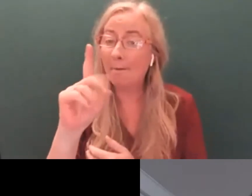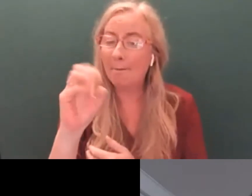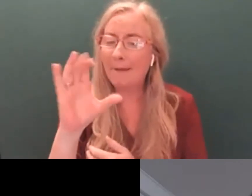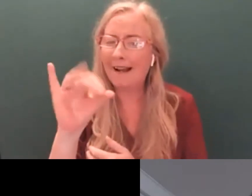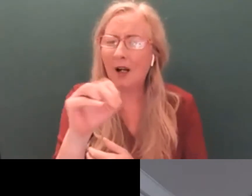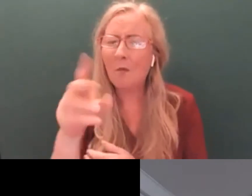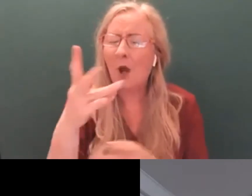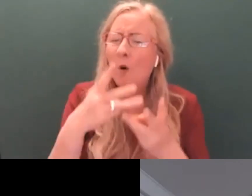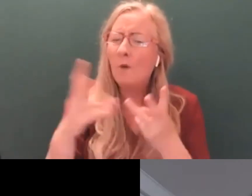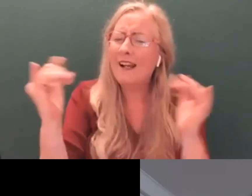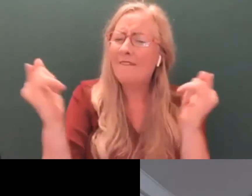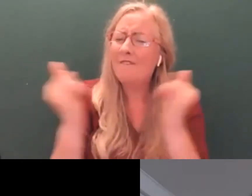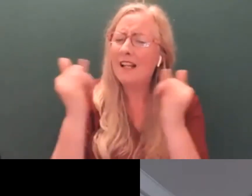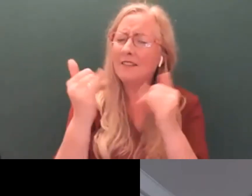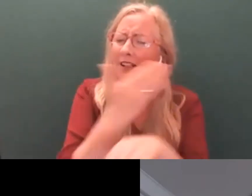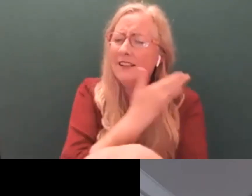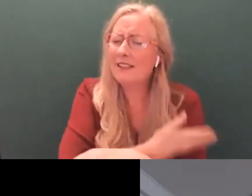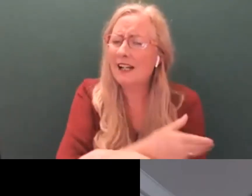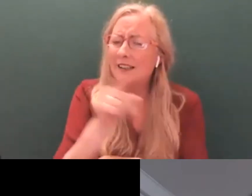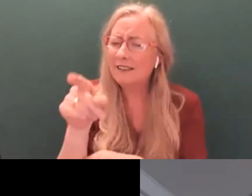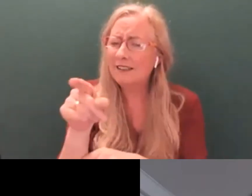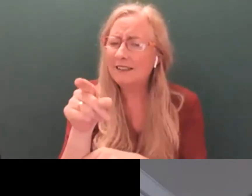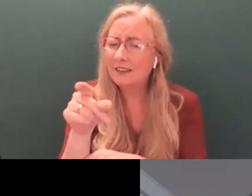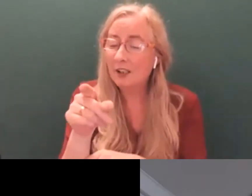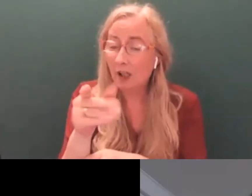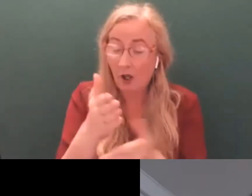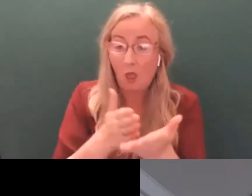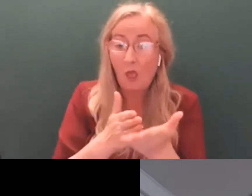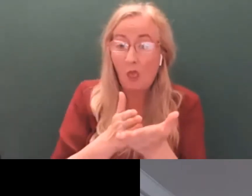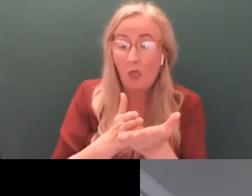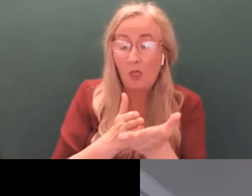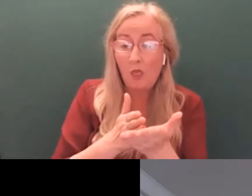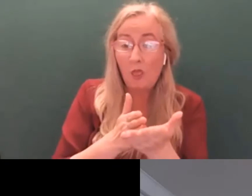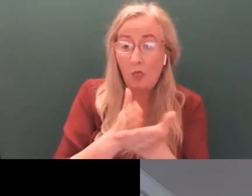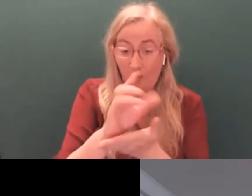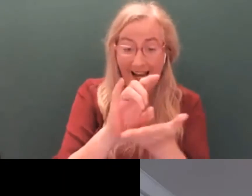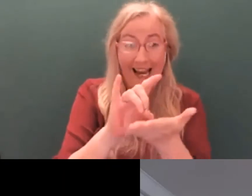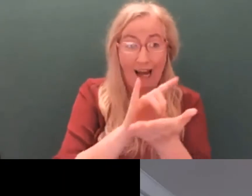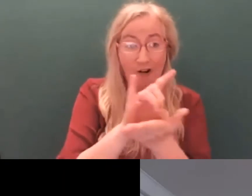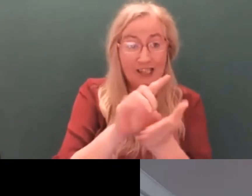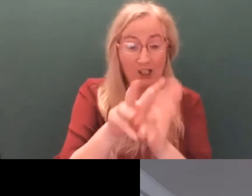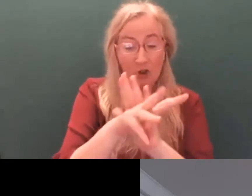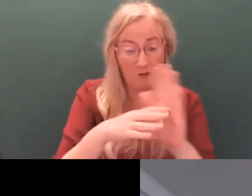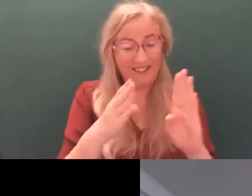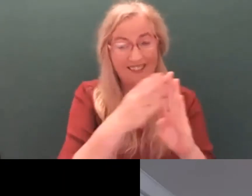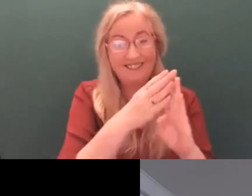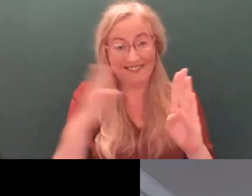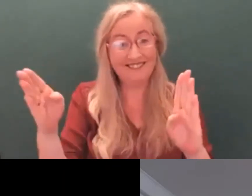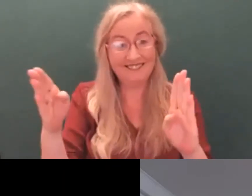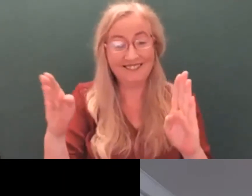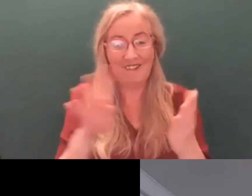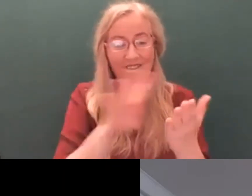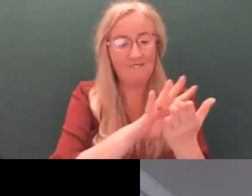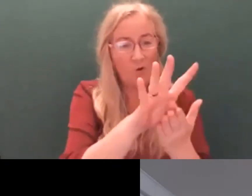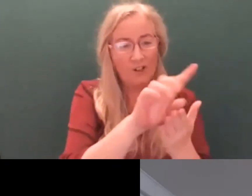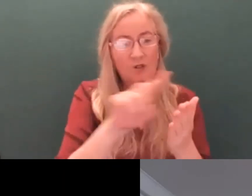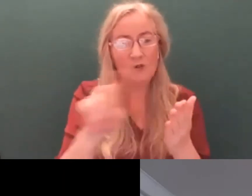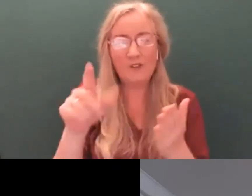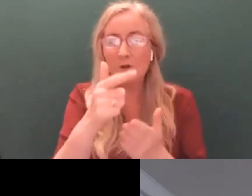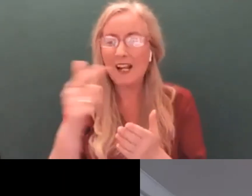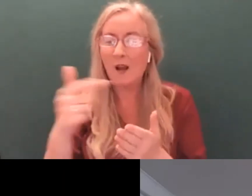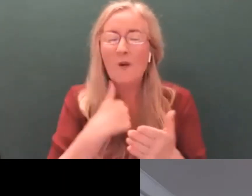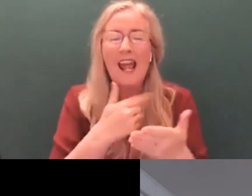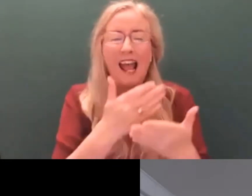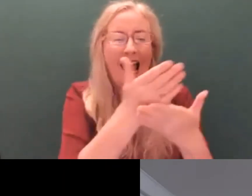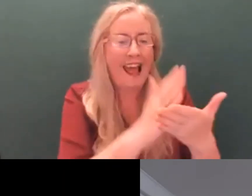does the festival run? During the Heritage Week. During Heritage Week. Yeah. This year we're actually doing half and half.